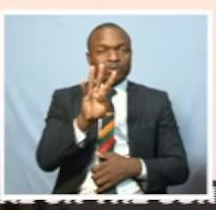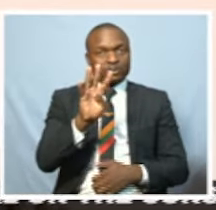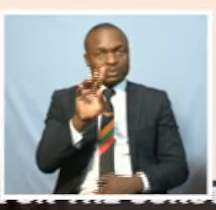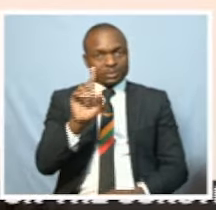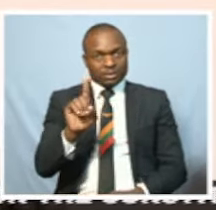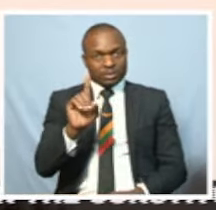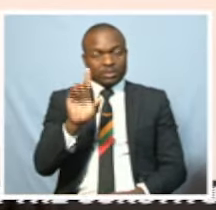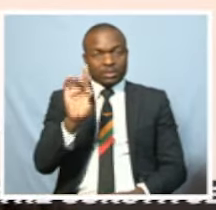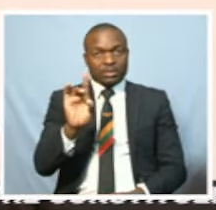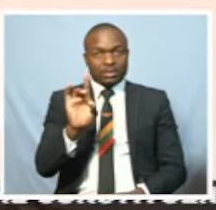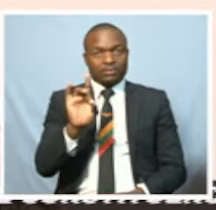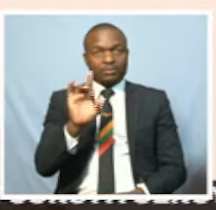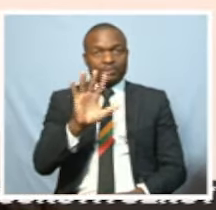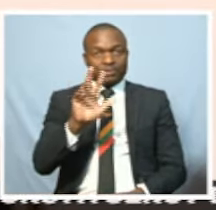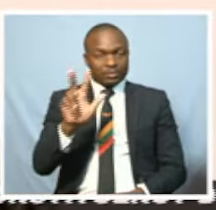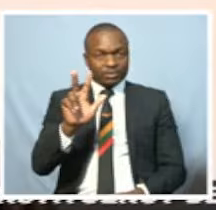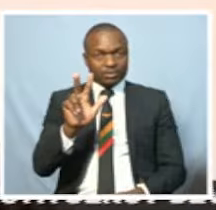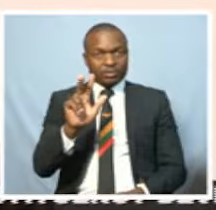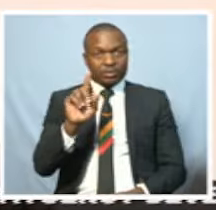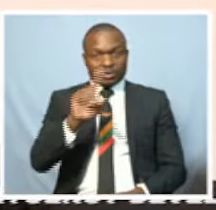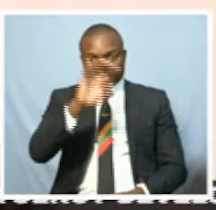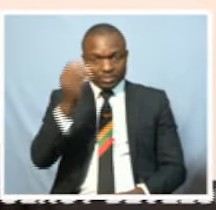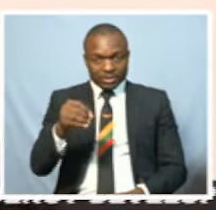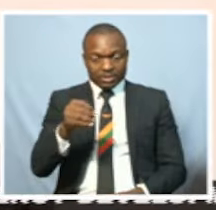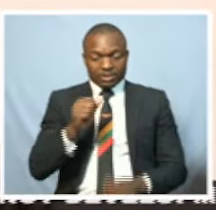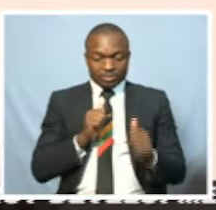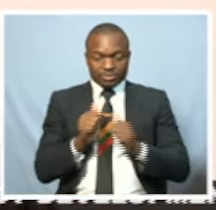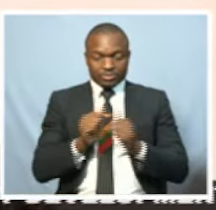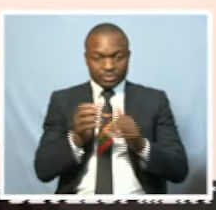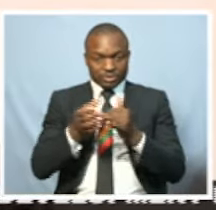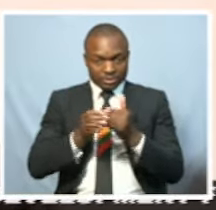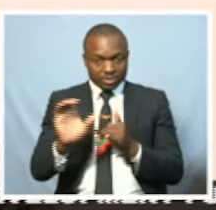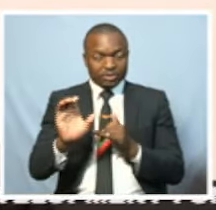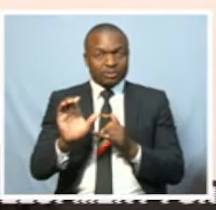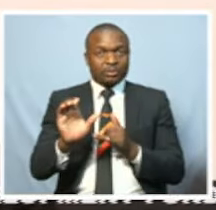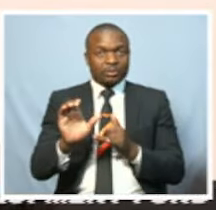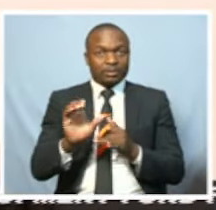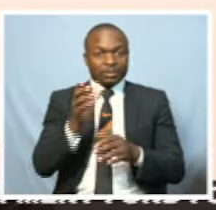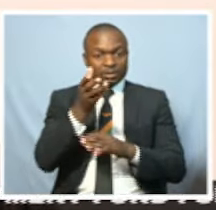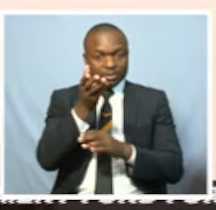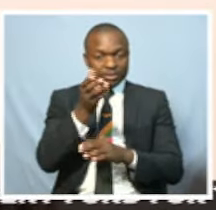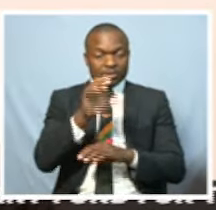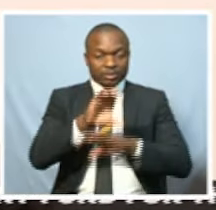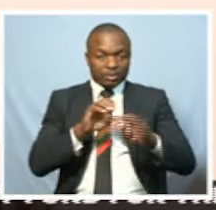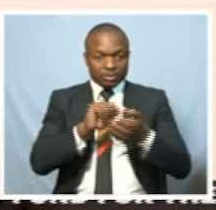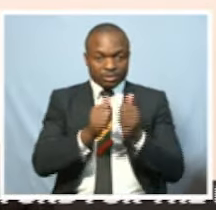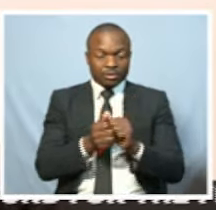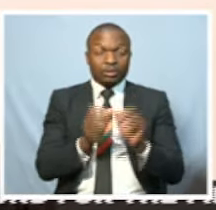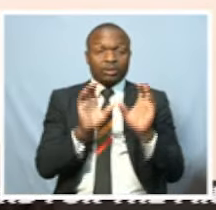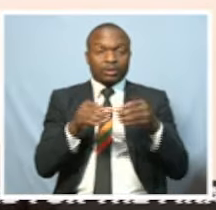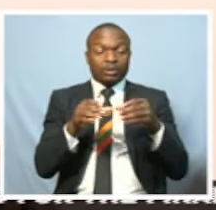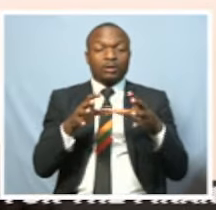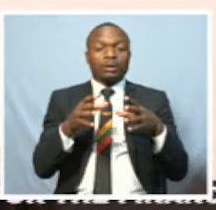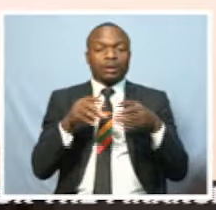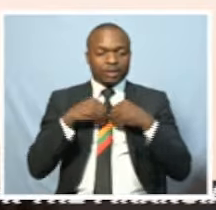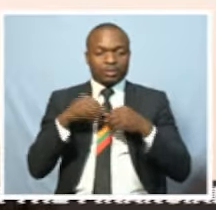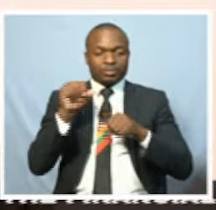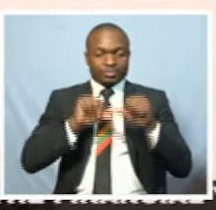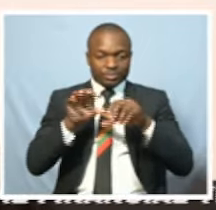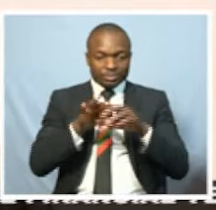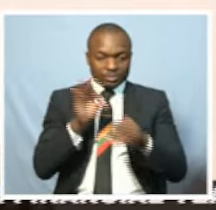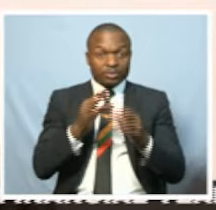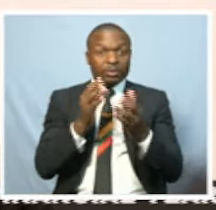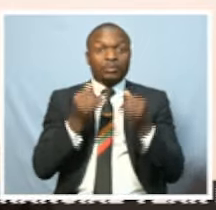141,853, representing 9% on administrative cost. Cause of query, the council would like to acknowledge the findings of the auditors and would